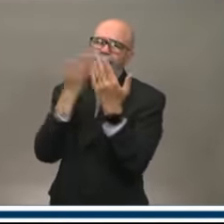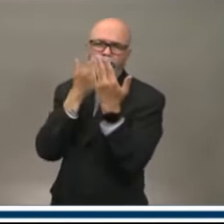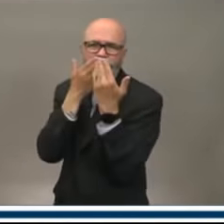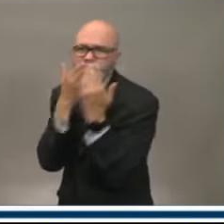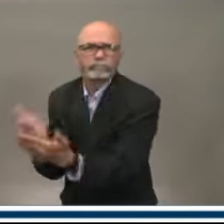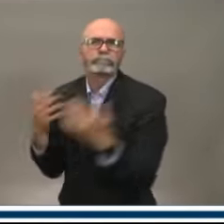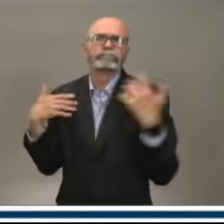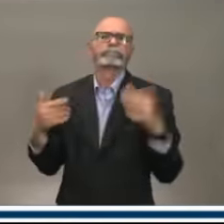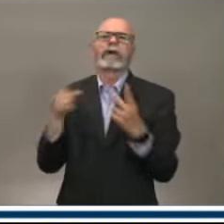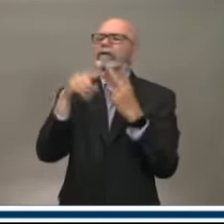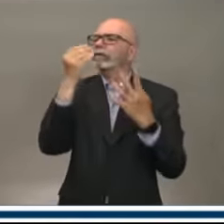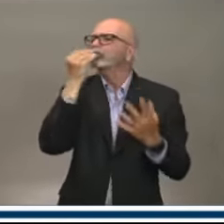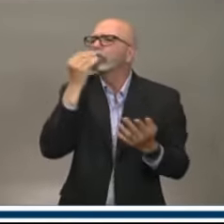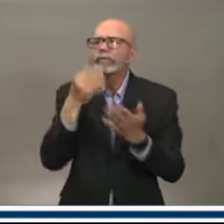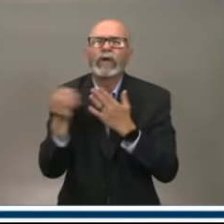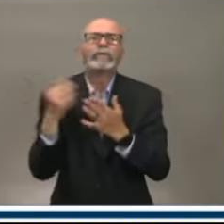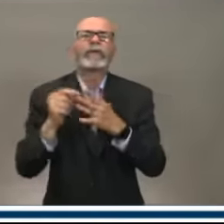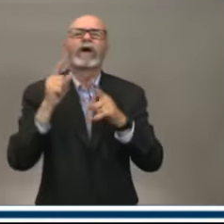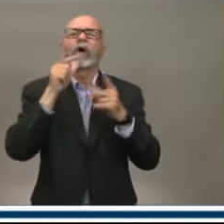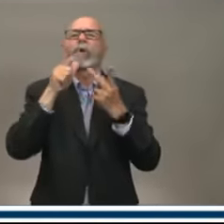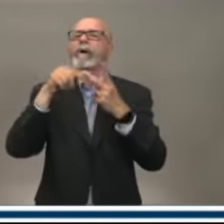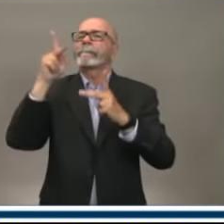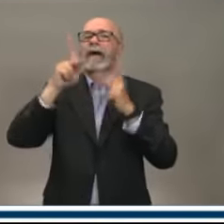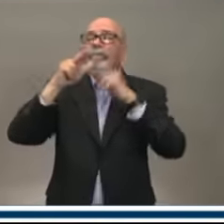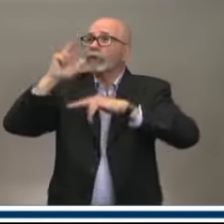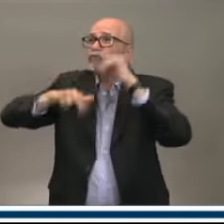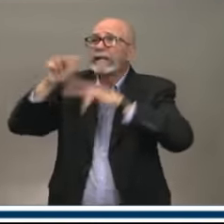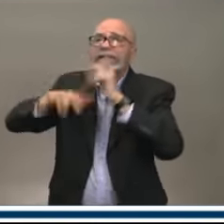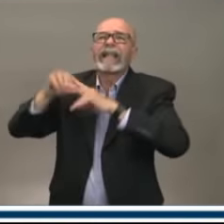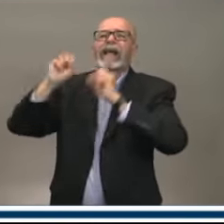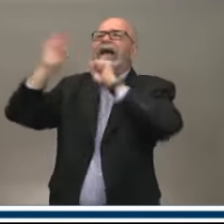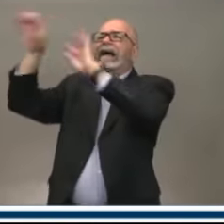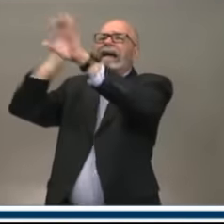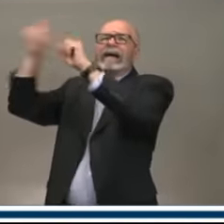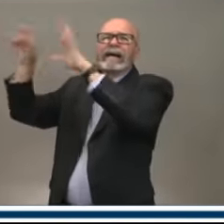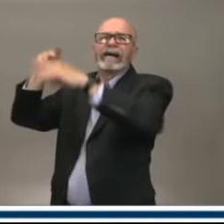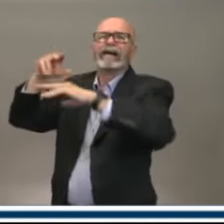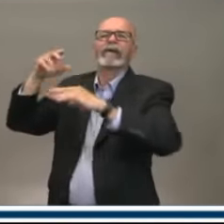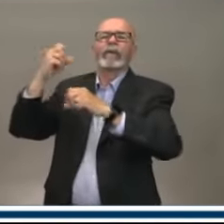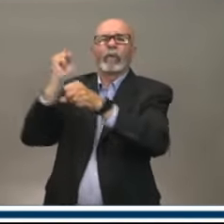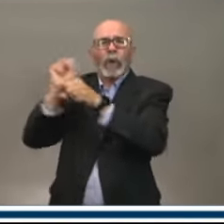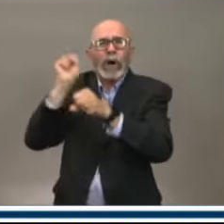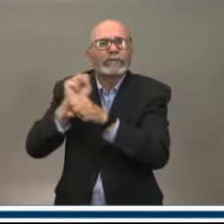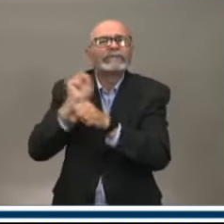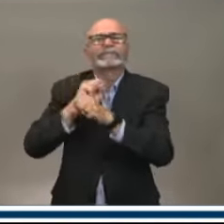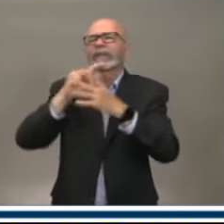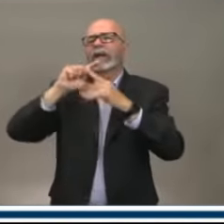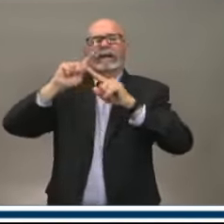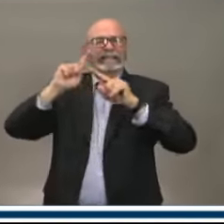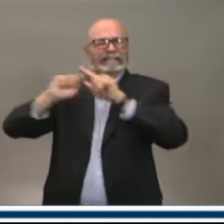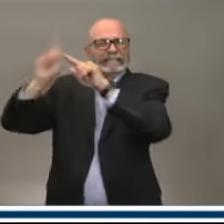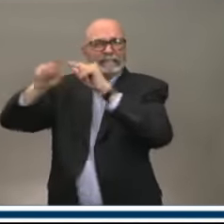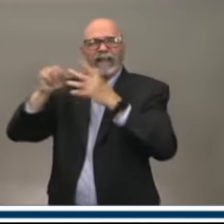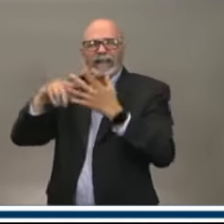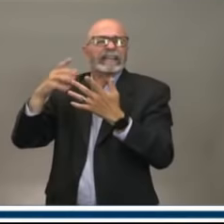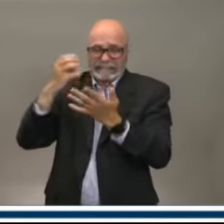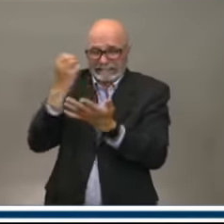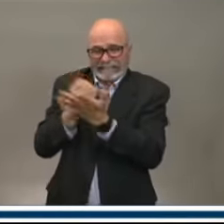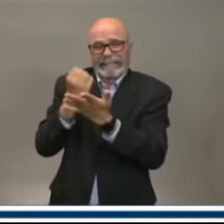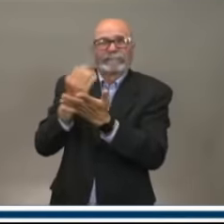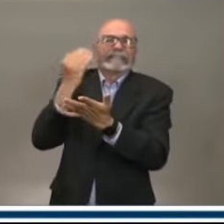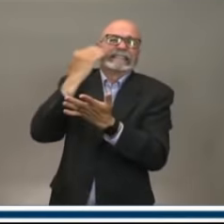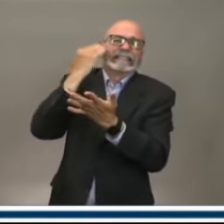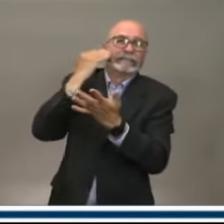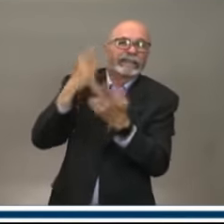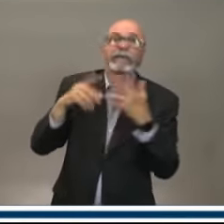stores to the construction sites across the province, continue to make sure that our economy is moving, whether it's in the fish plants or in the